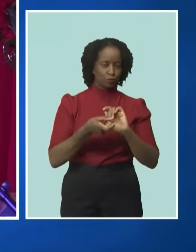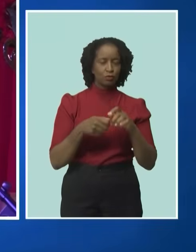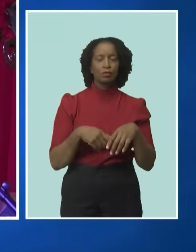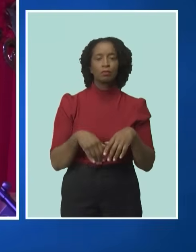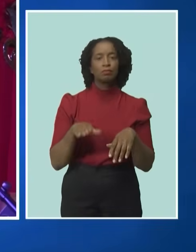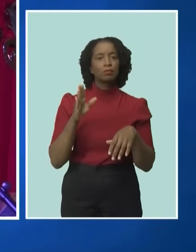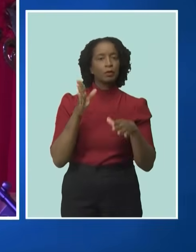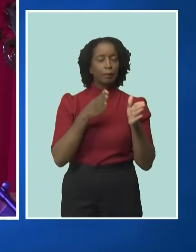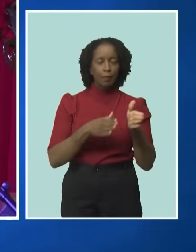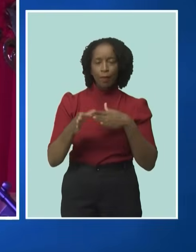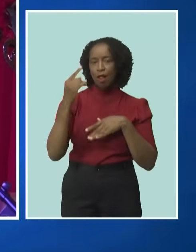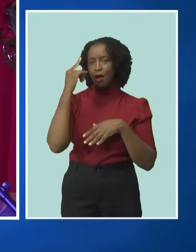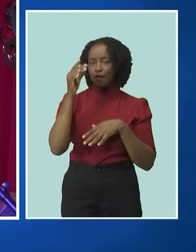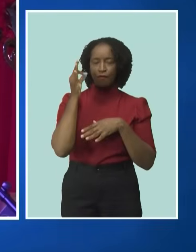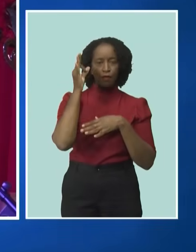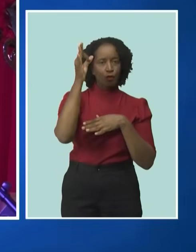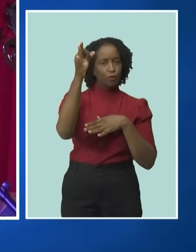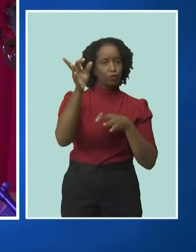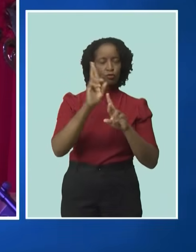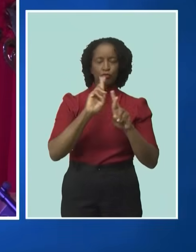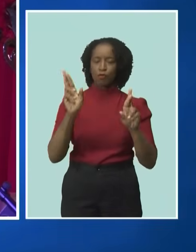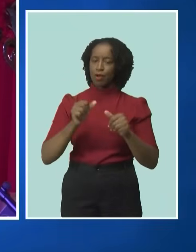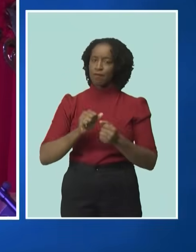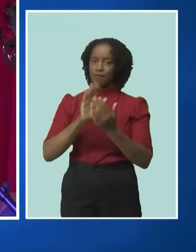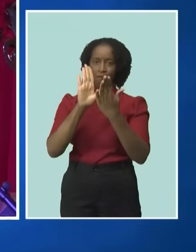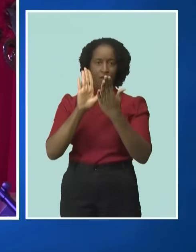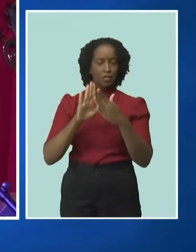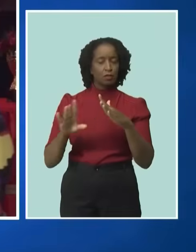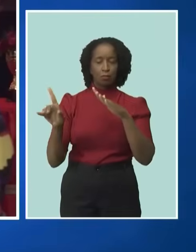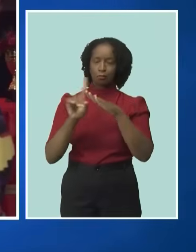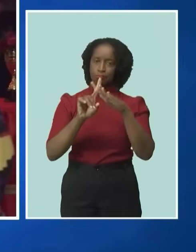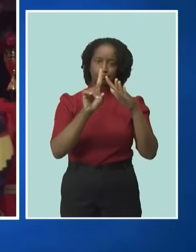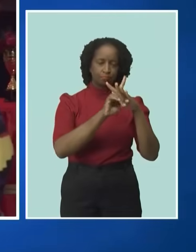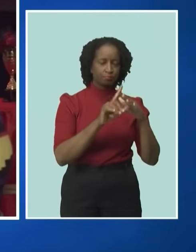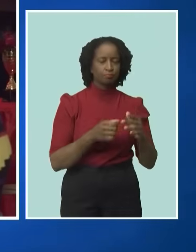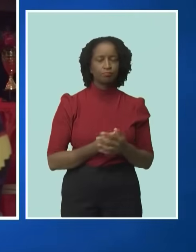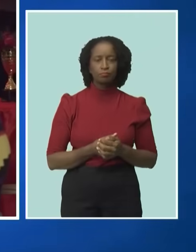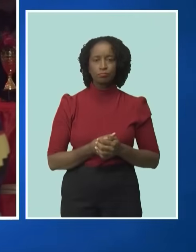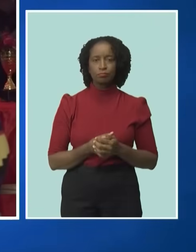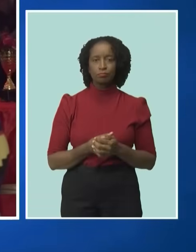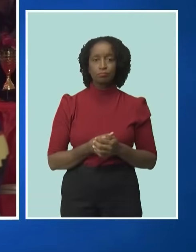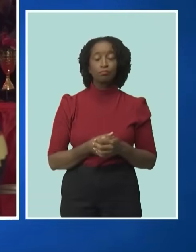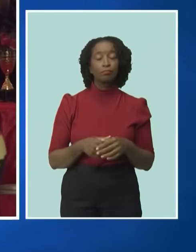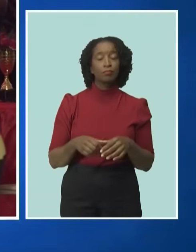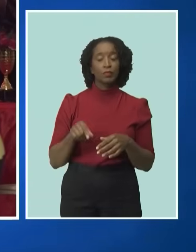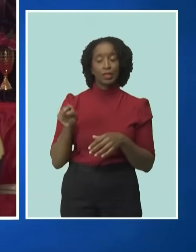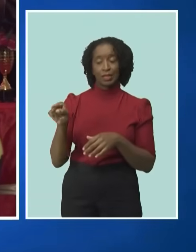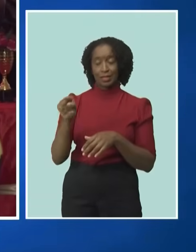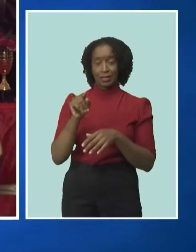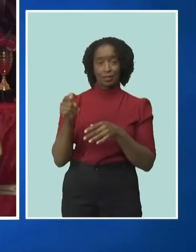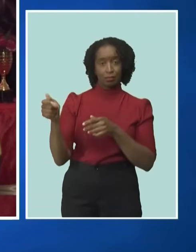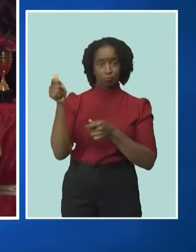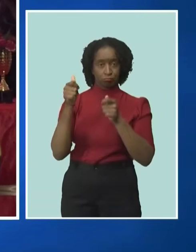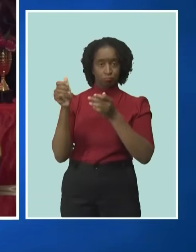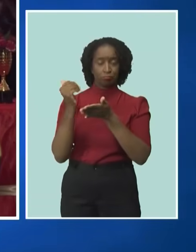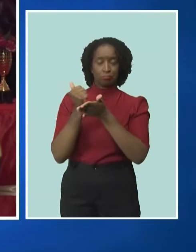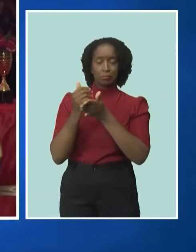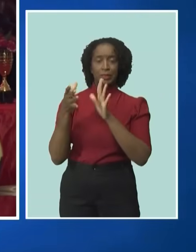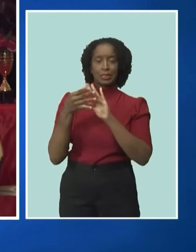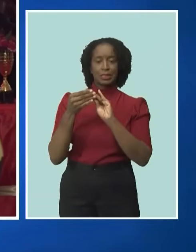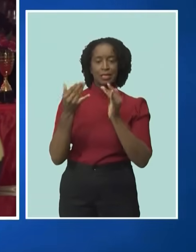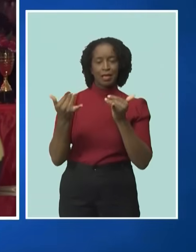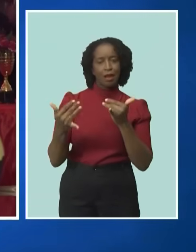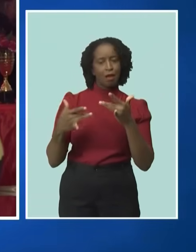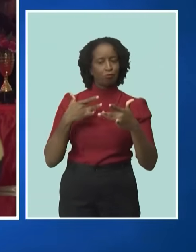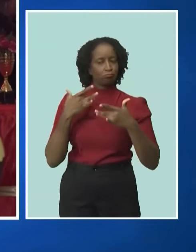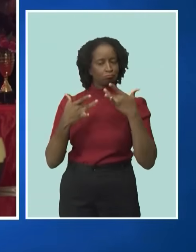future-proof and that we are meeting that future head-on. The bank officials say these are exciting times for the bank